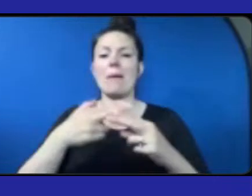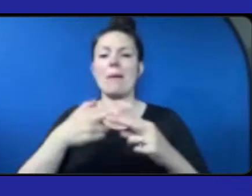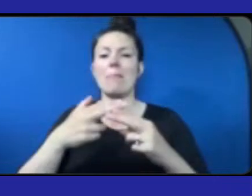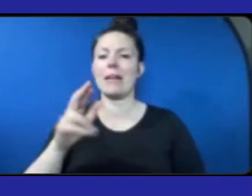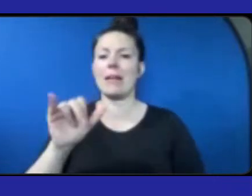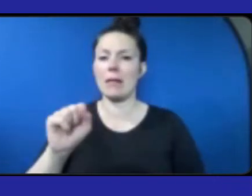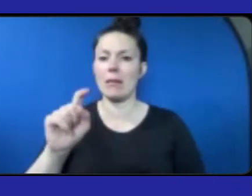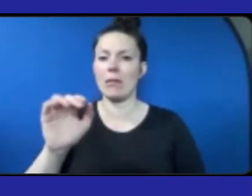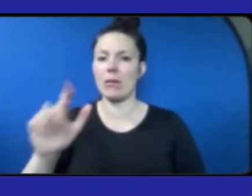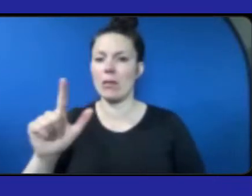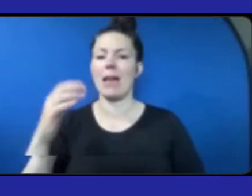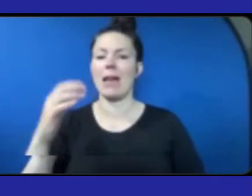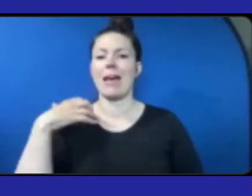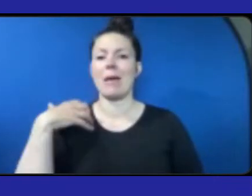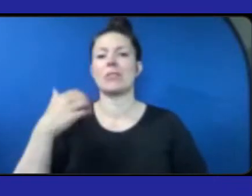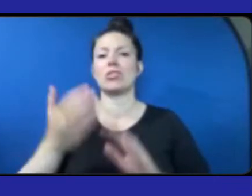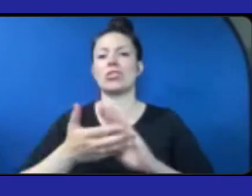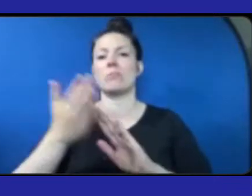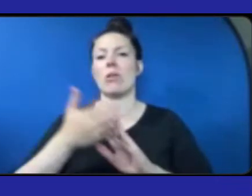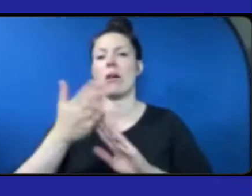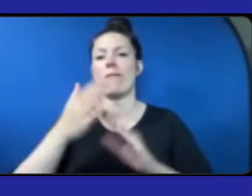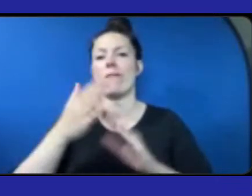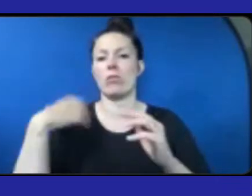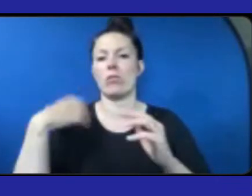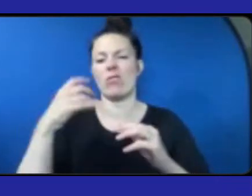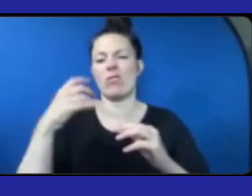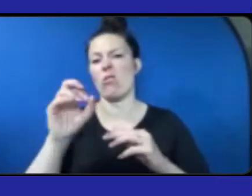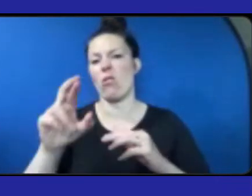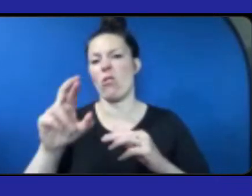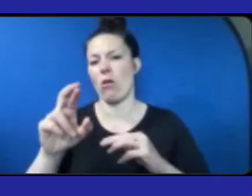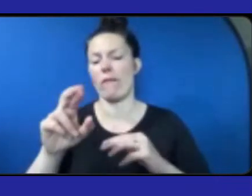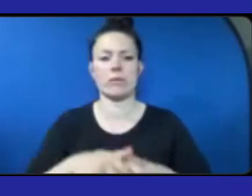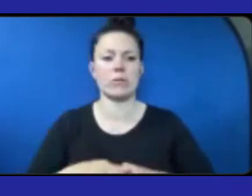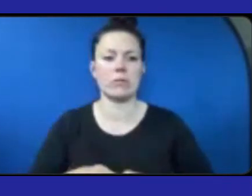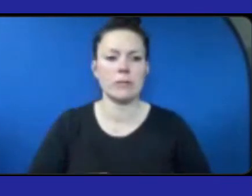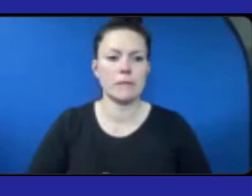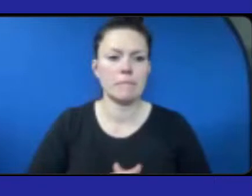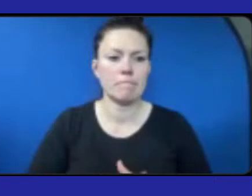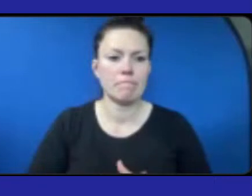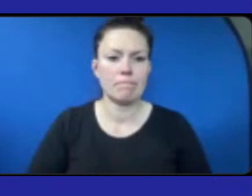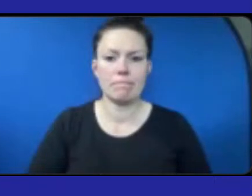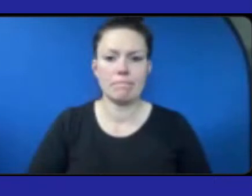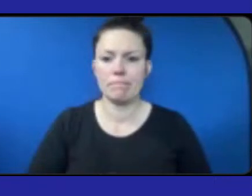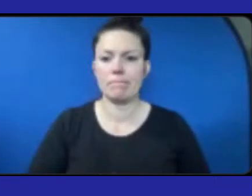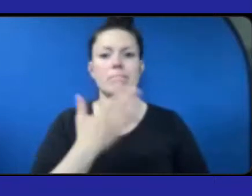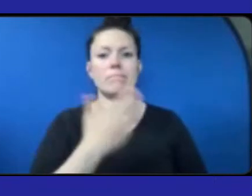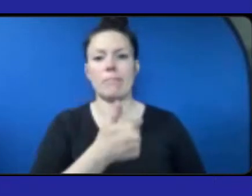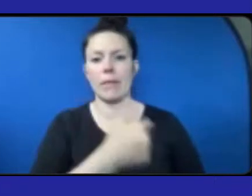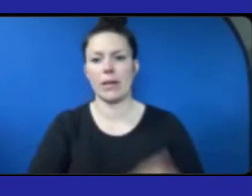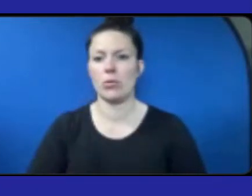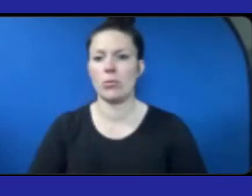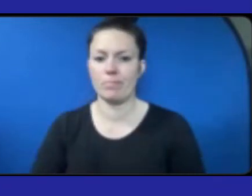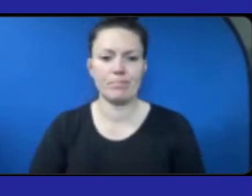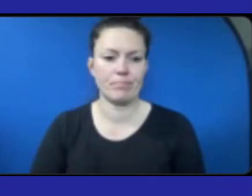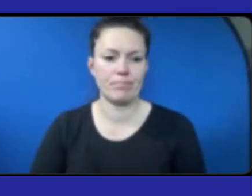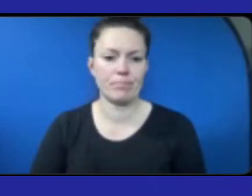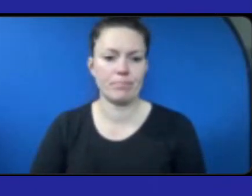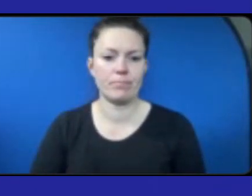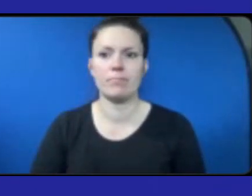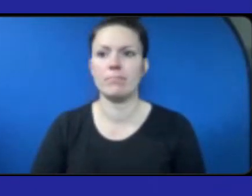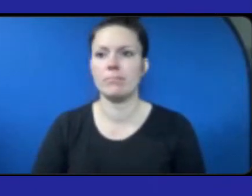Operating Officer for the Test and Trace Corps and also the Office of Ambulatory Care. Thank you.